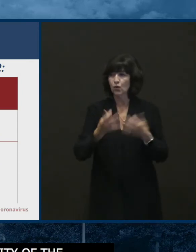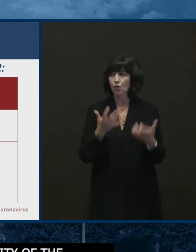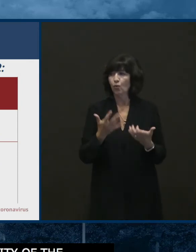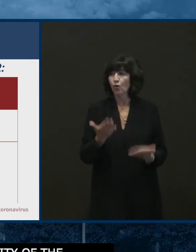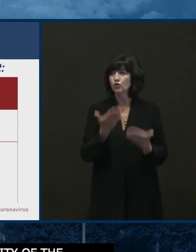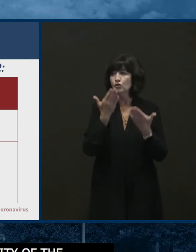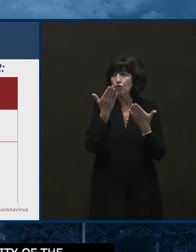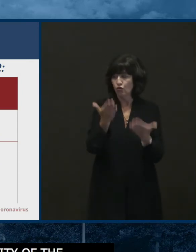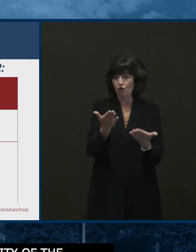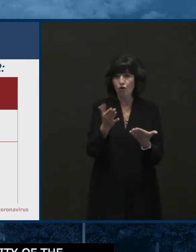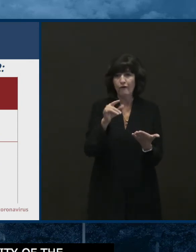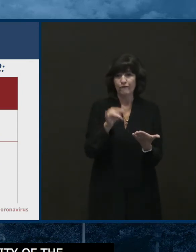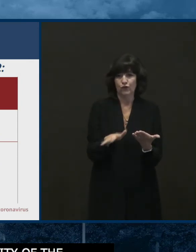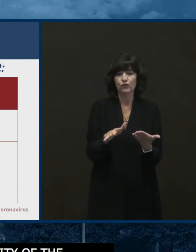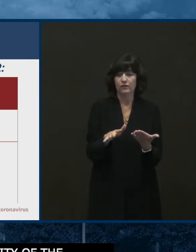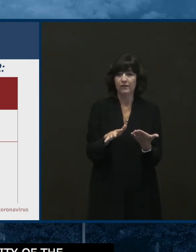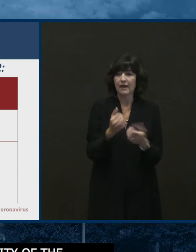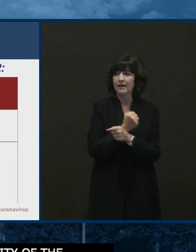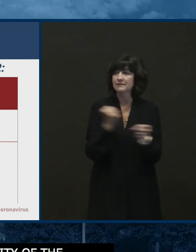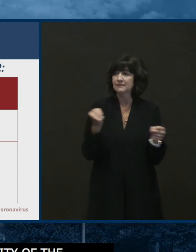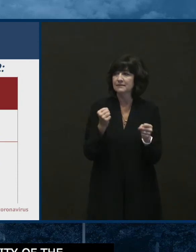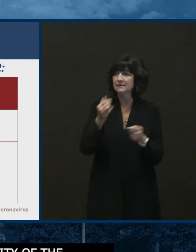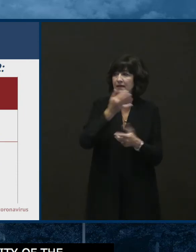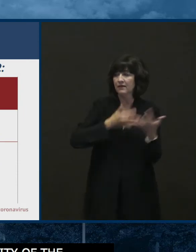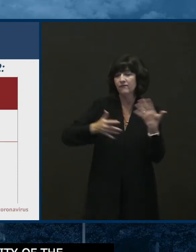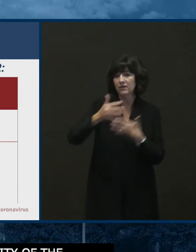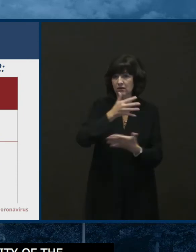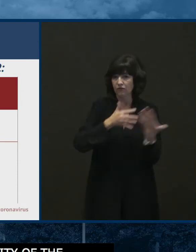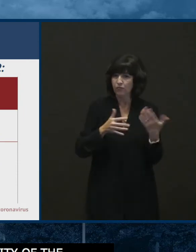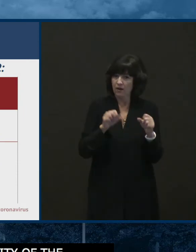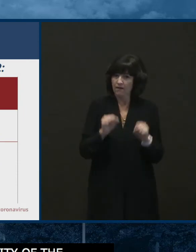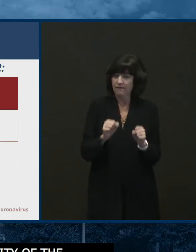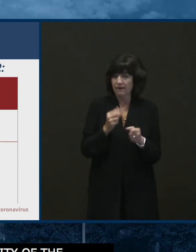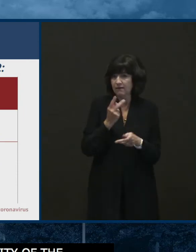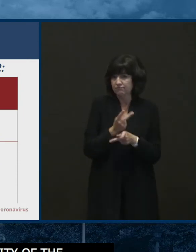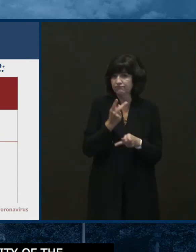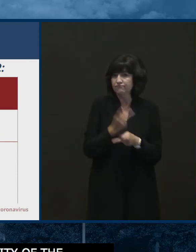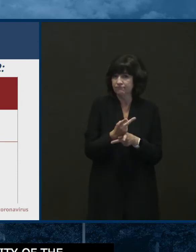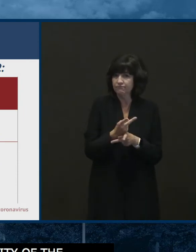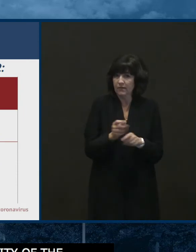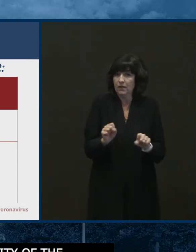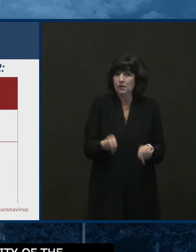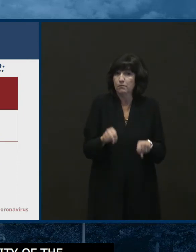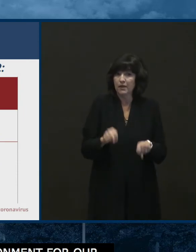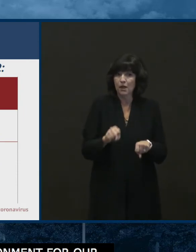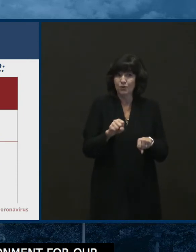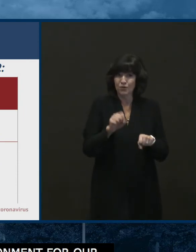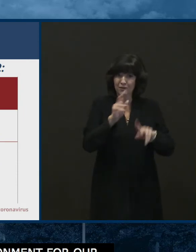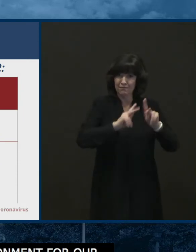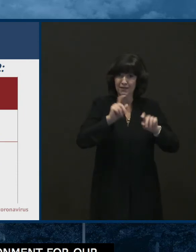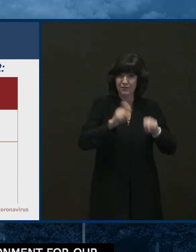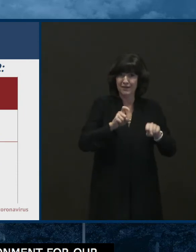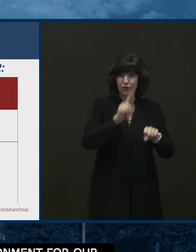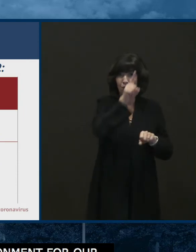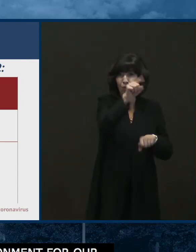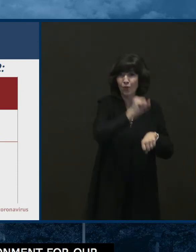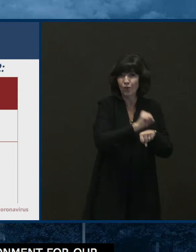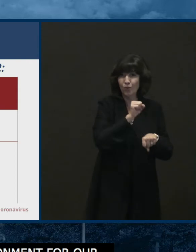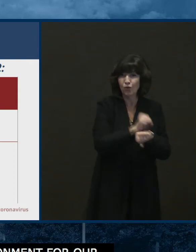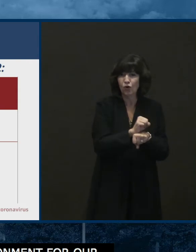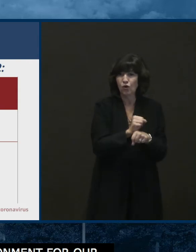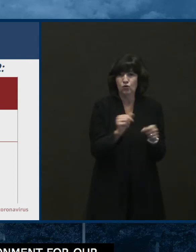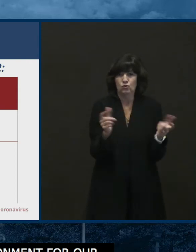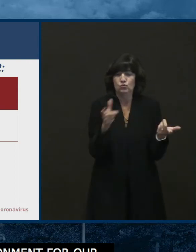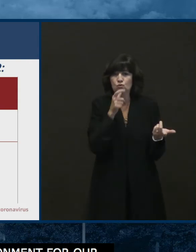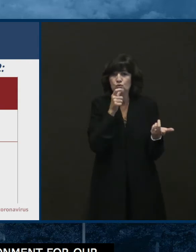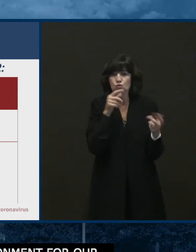is a necessity if their parents and their caregivers are going to be able to work and provide for their families and provide the essential services